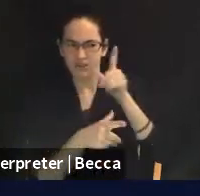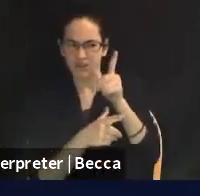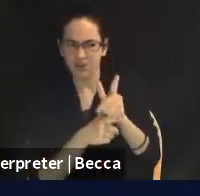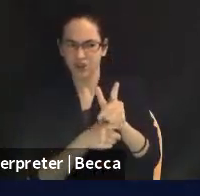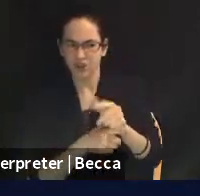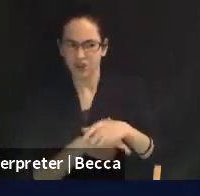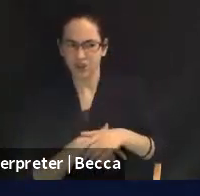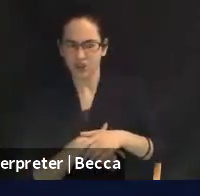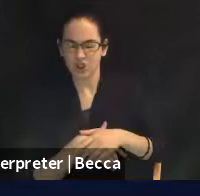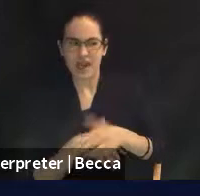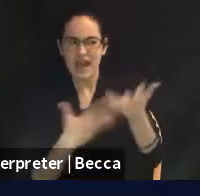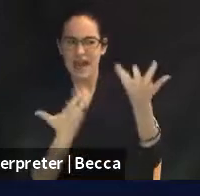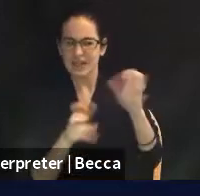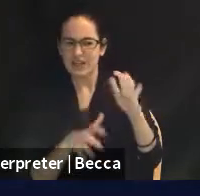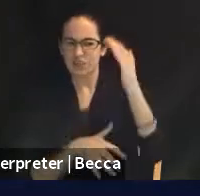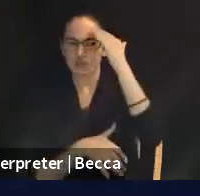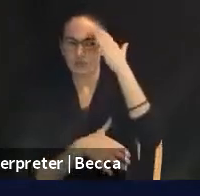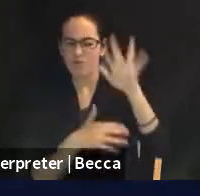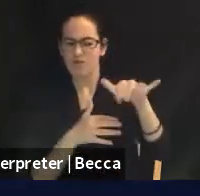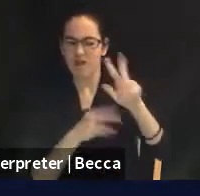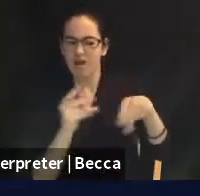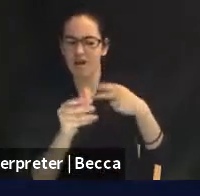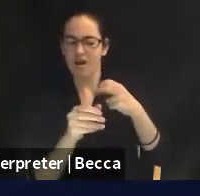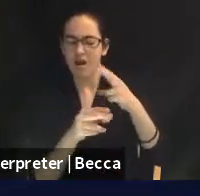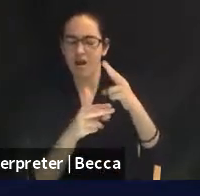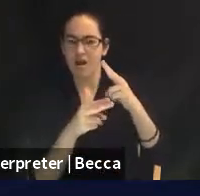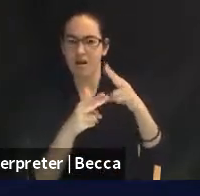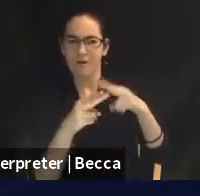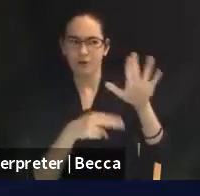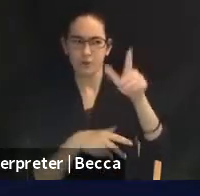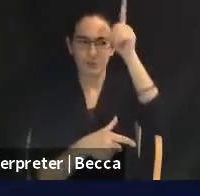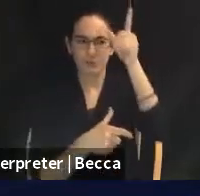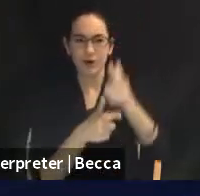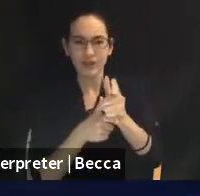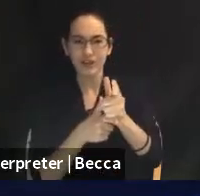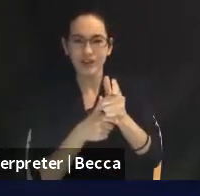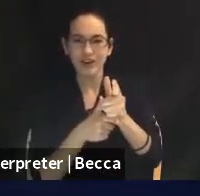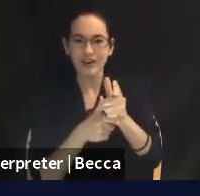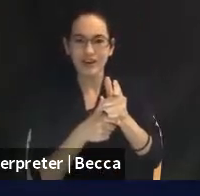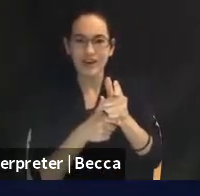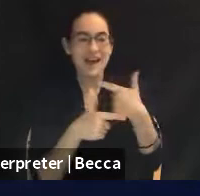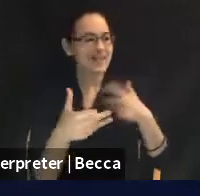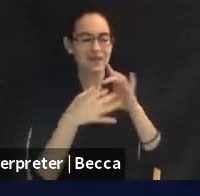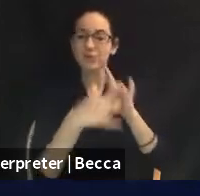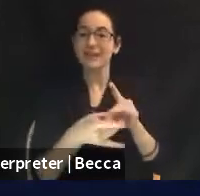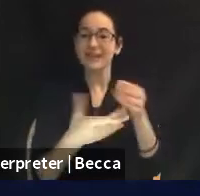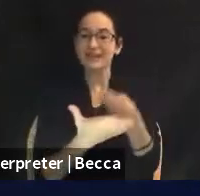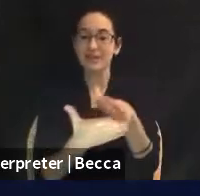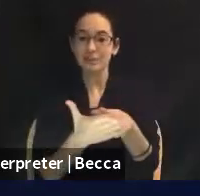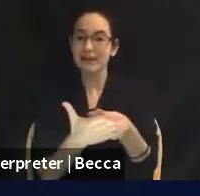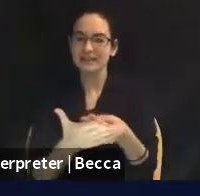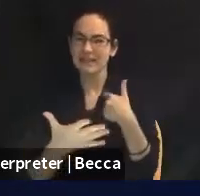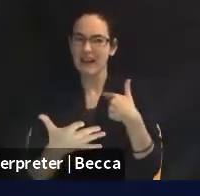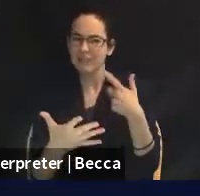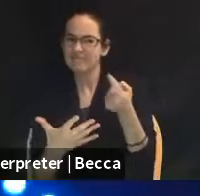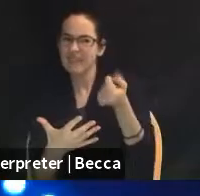I didn't want to know that about your brothers. Oh, this is the way we live life. And then when it came to money, and I'm kind of a stickler when it comes to money, like,